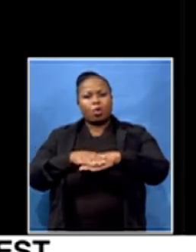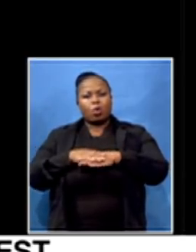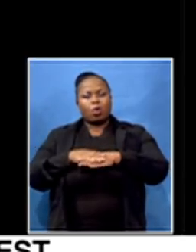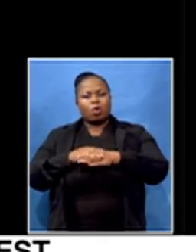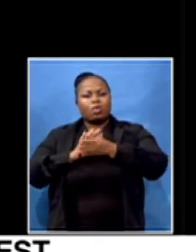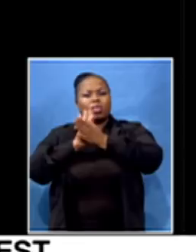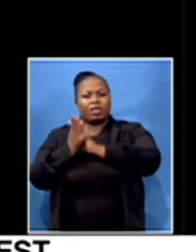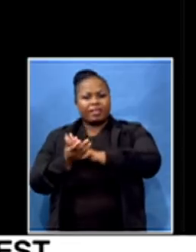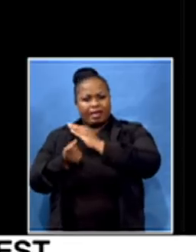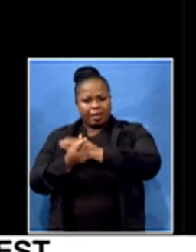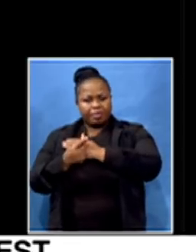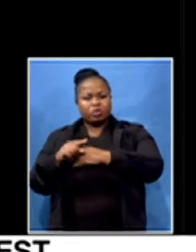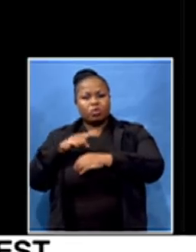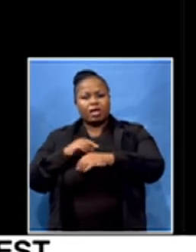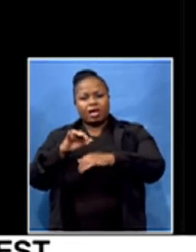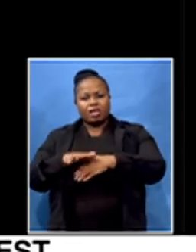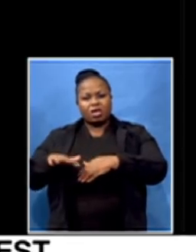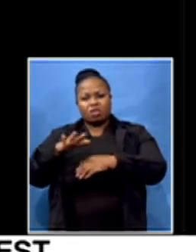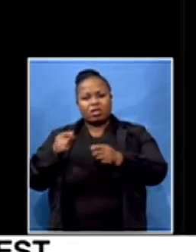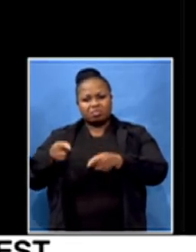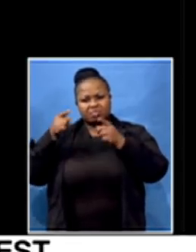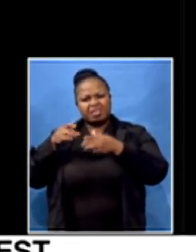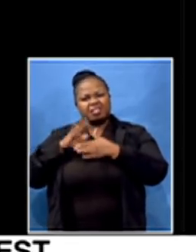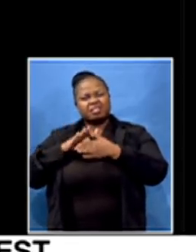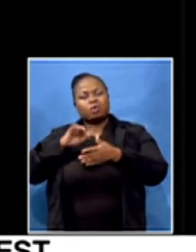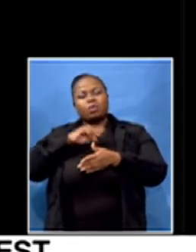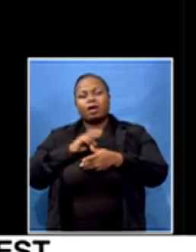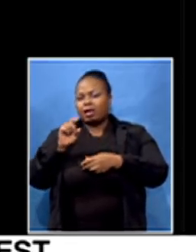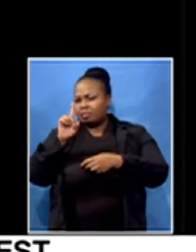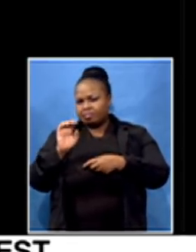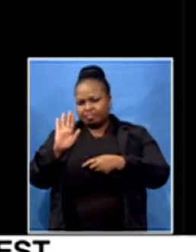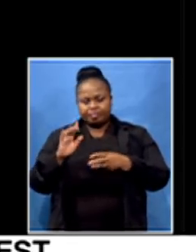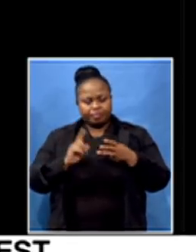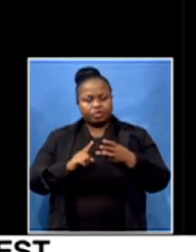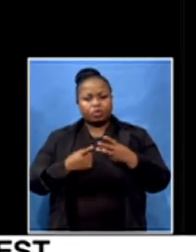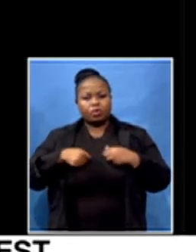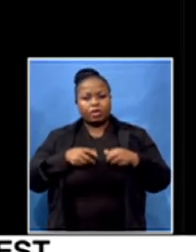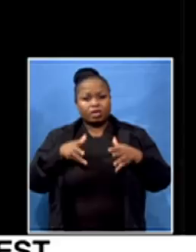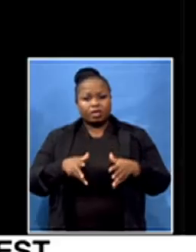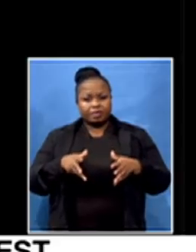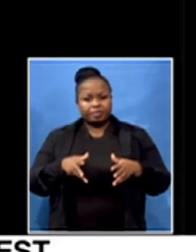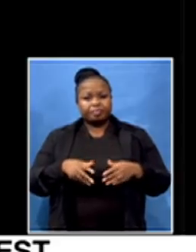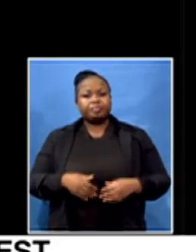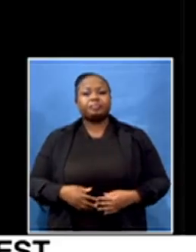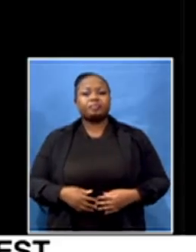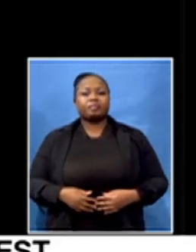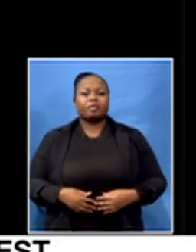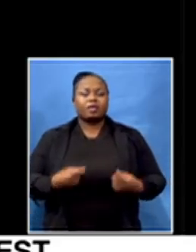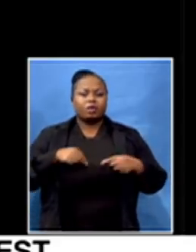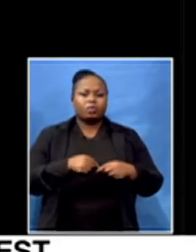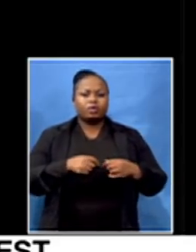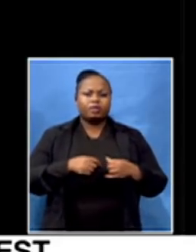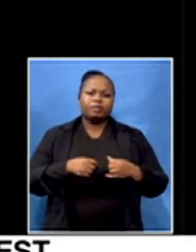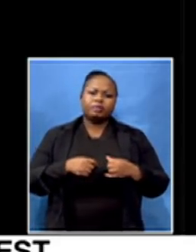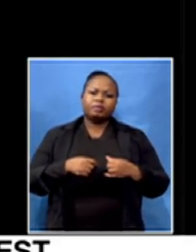added? And then the last question is, we hear, and the other ministers can answer this, we hear smoking is bad if